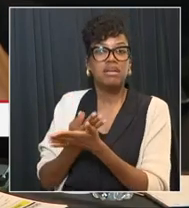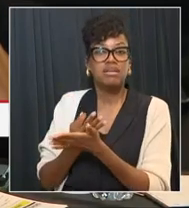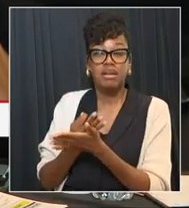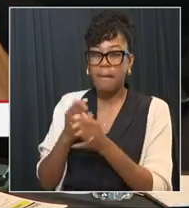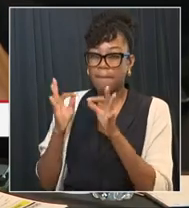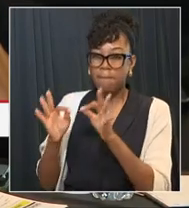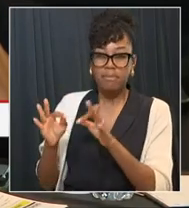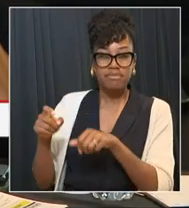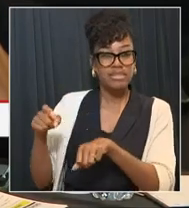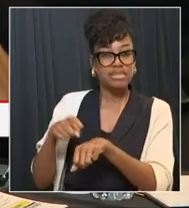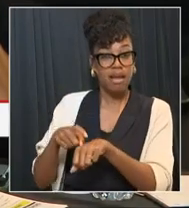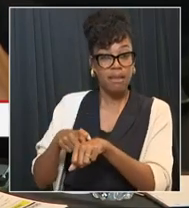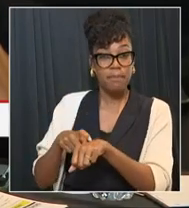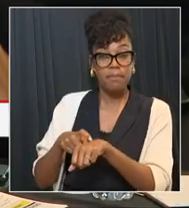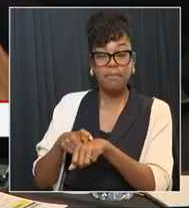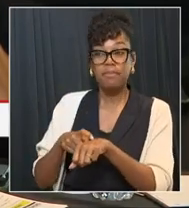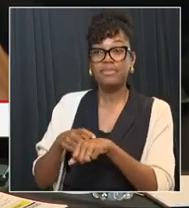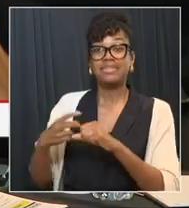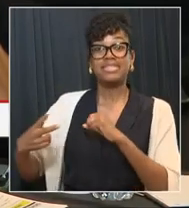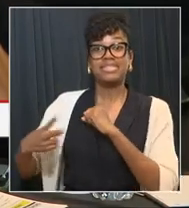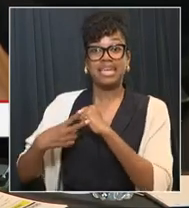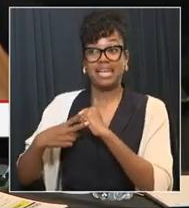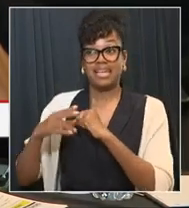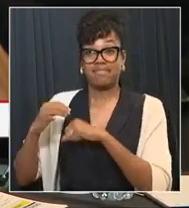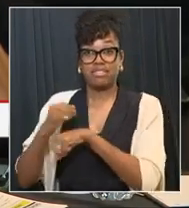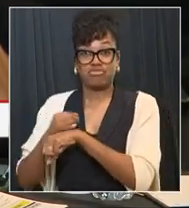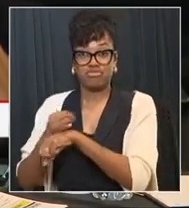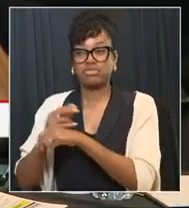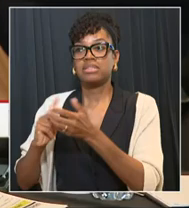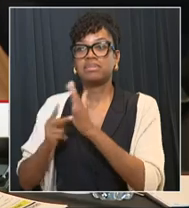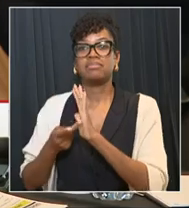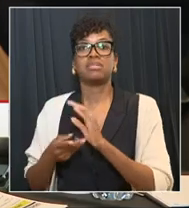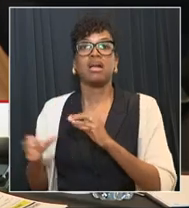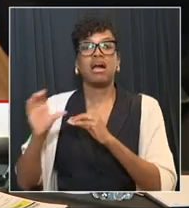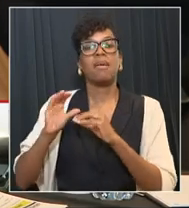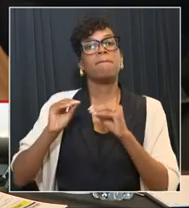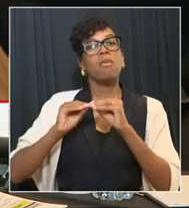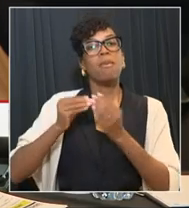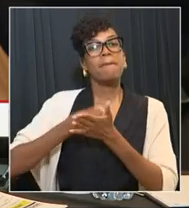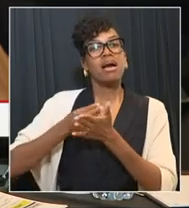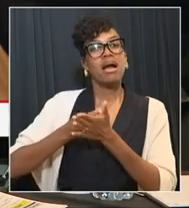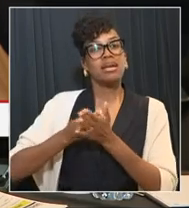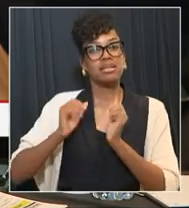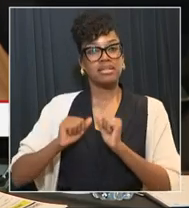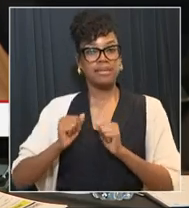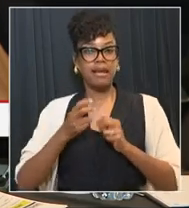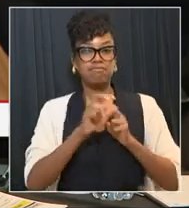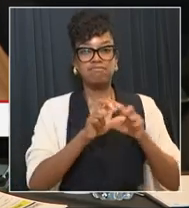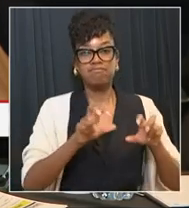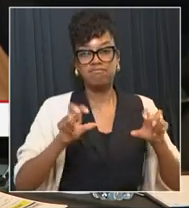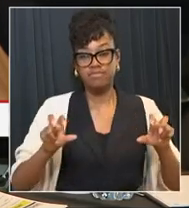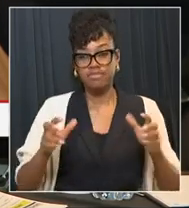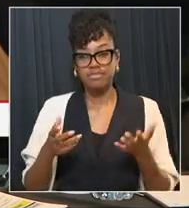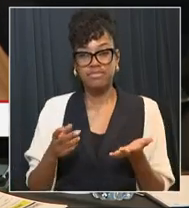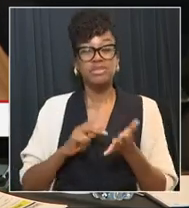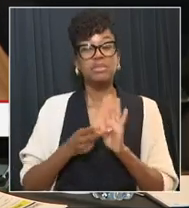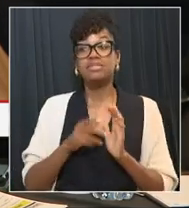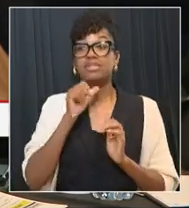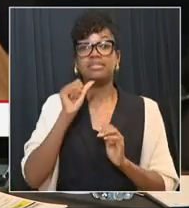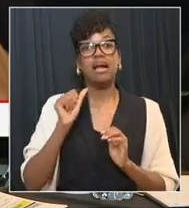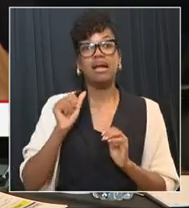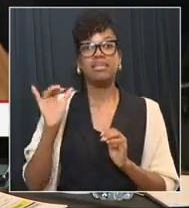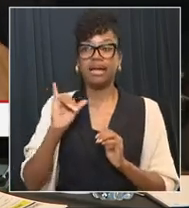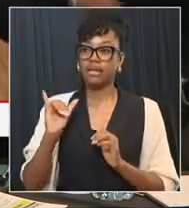that additional capital to be made available a year ago. So it's not just not a one in, one out. There's this